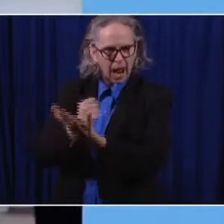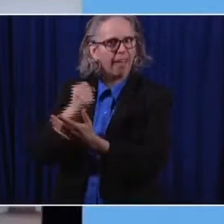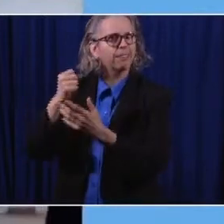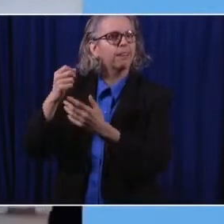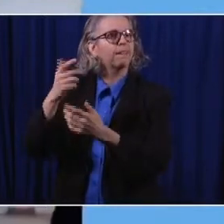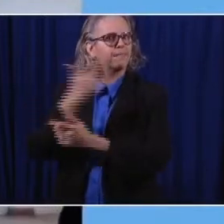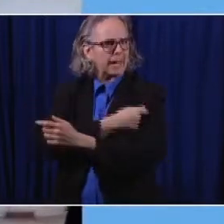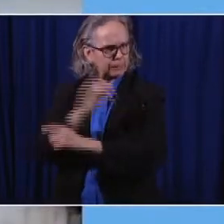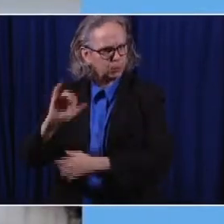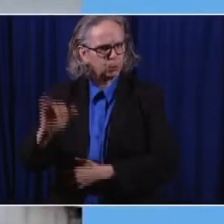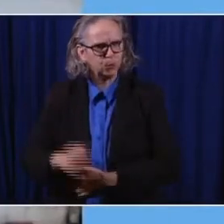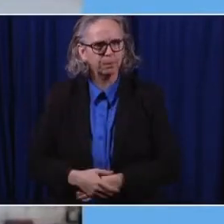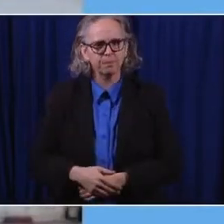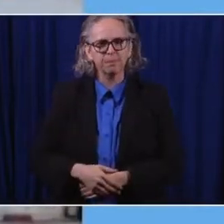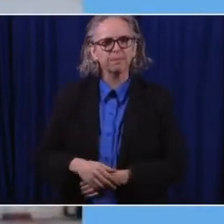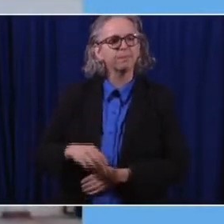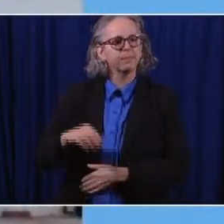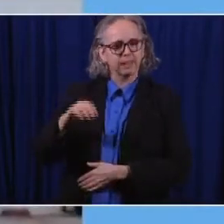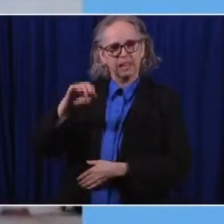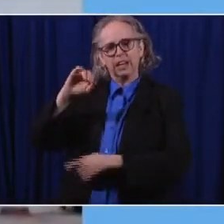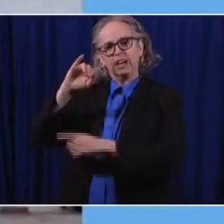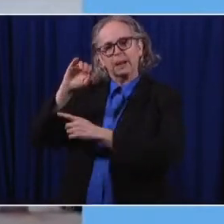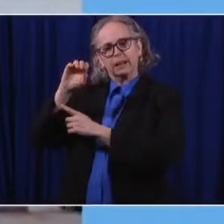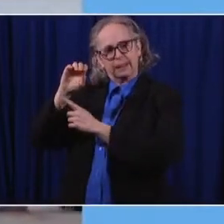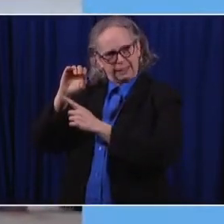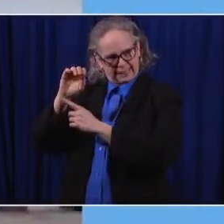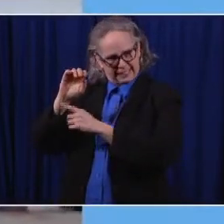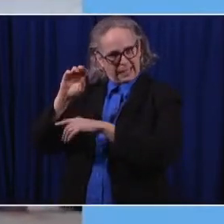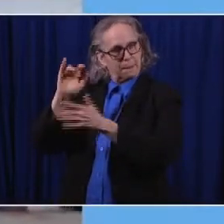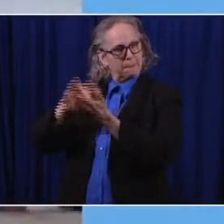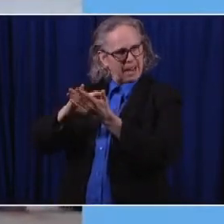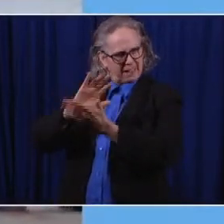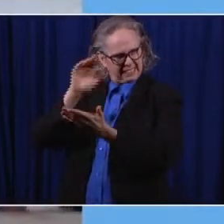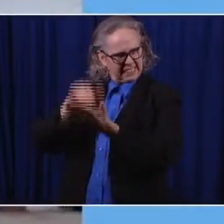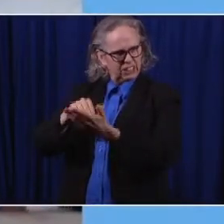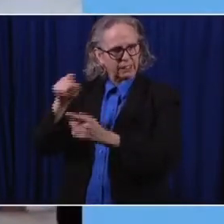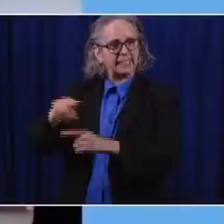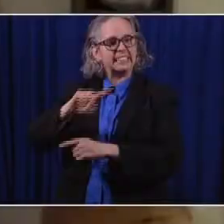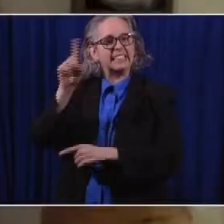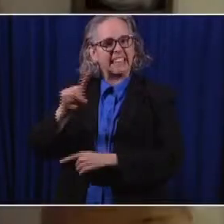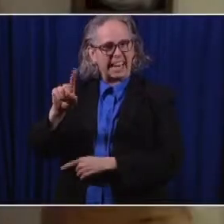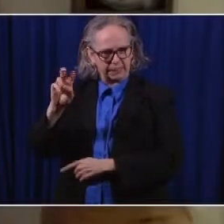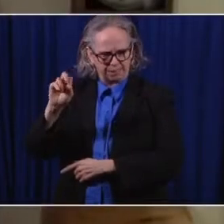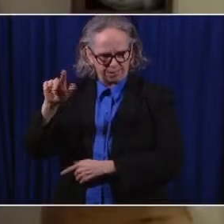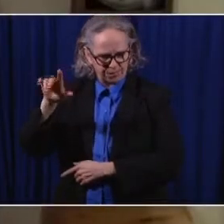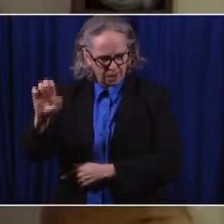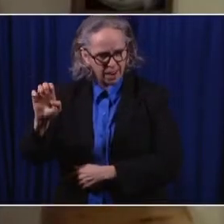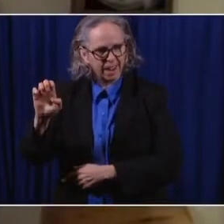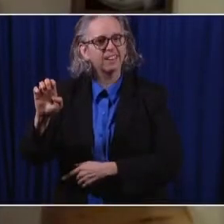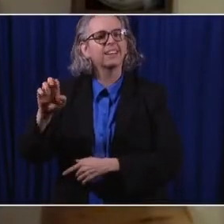Zanesville, Metro Health in Cleveland, and also at the Cleveland Clinic.